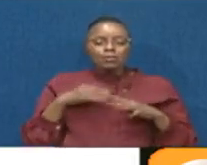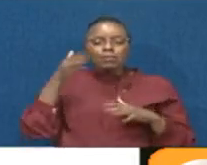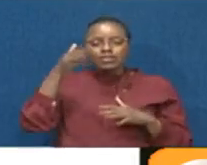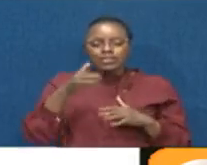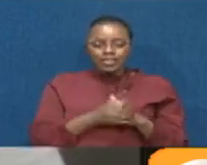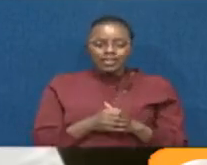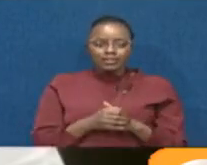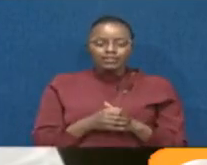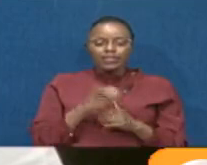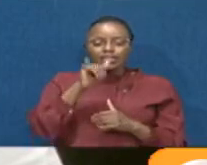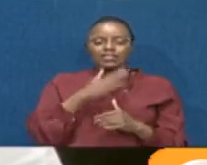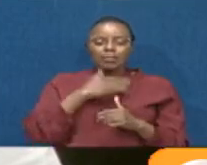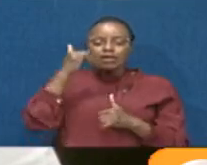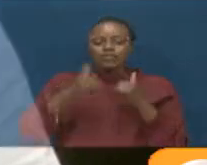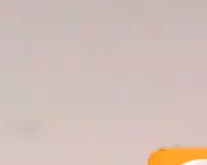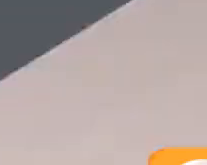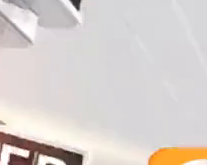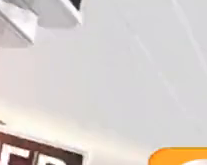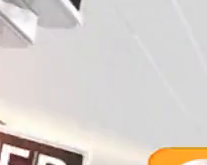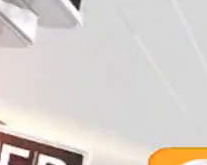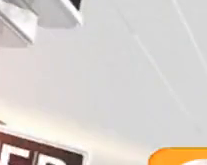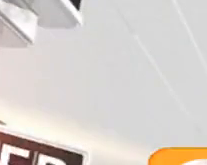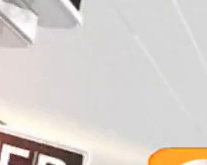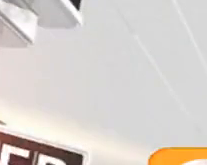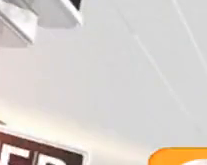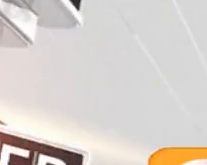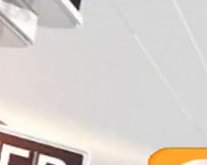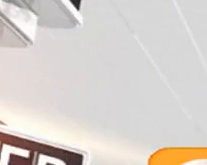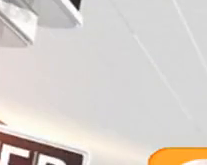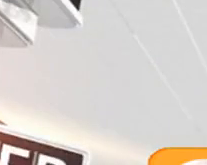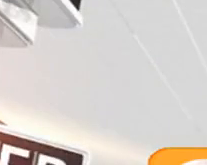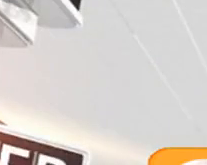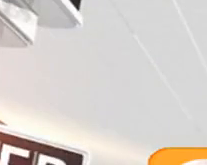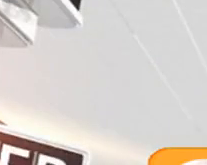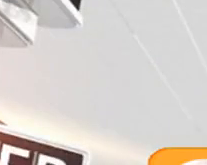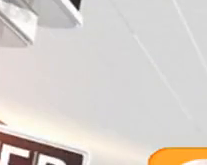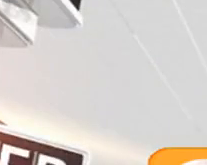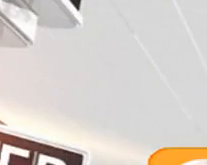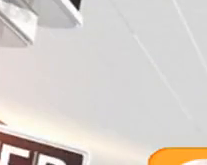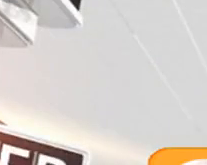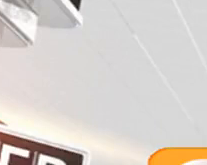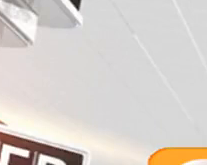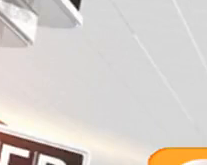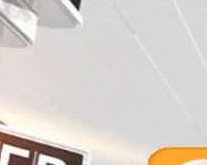lies. That is my kicker.